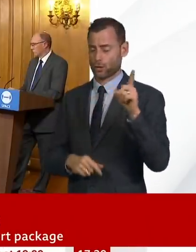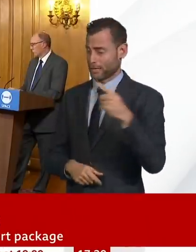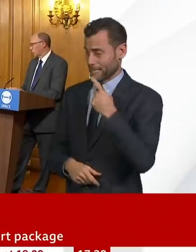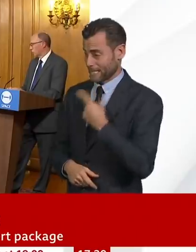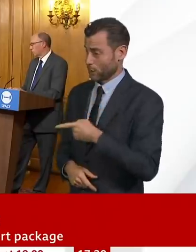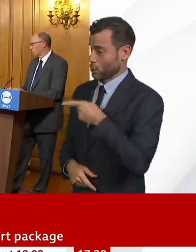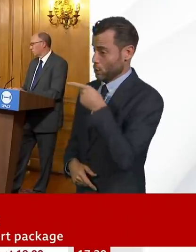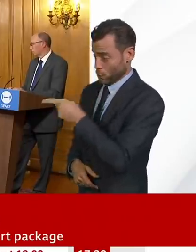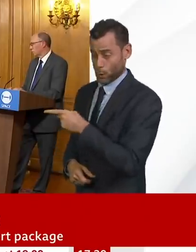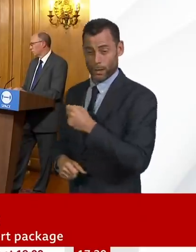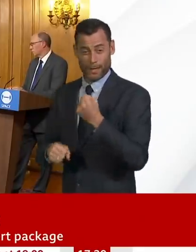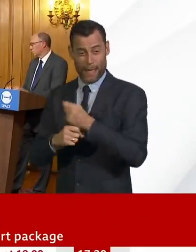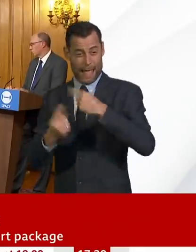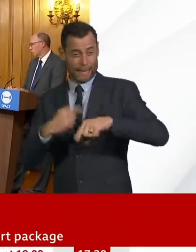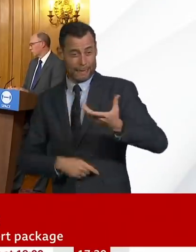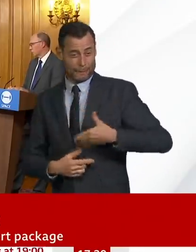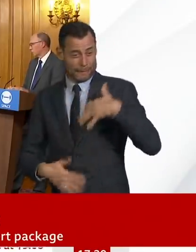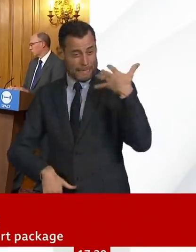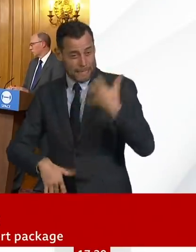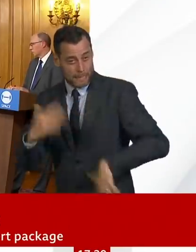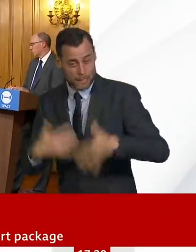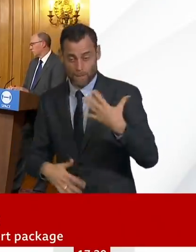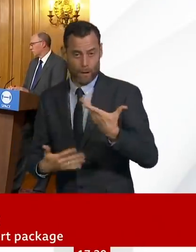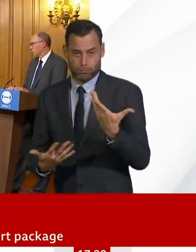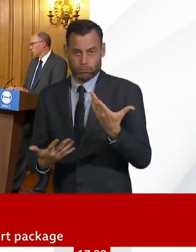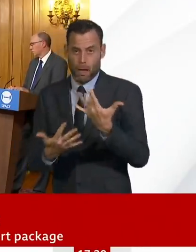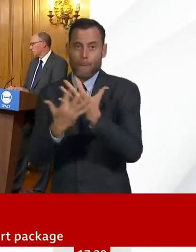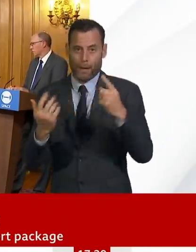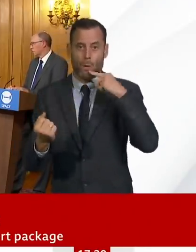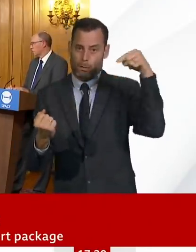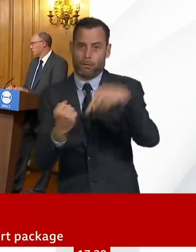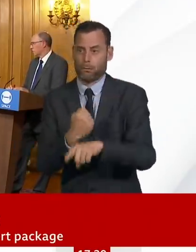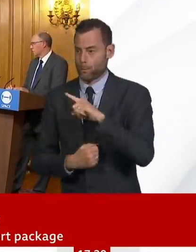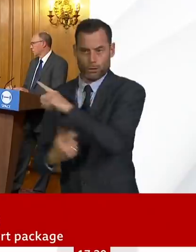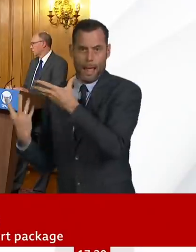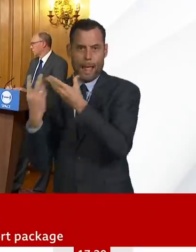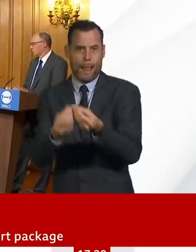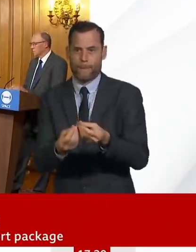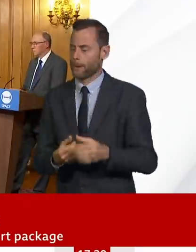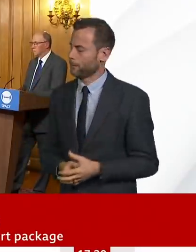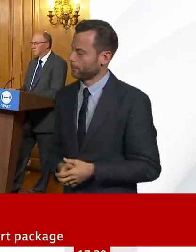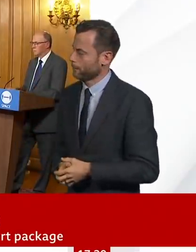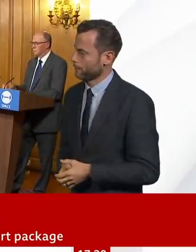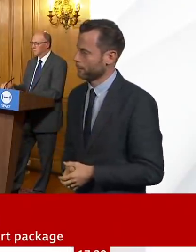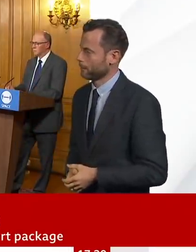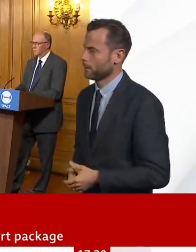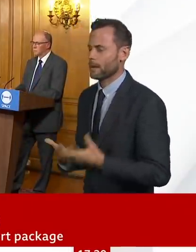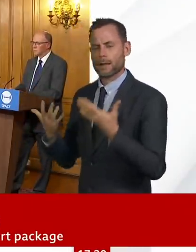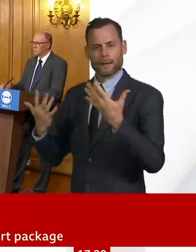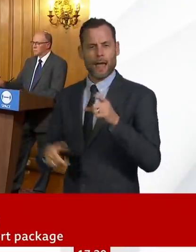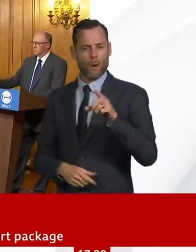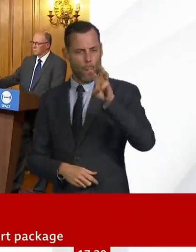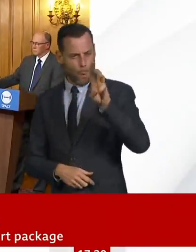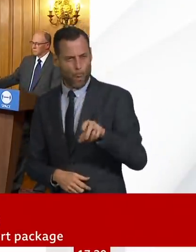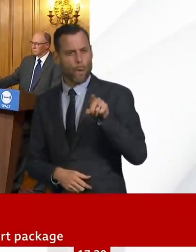to Professor Van-Tam, if I could. Northern Ireland and Wales have both now announced what they're calling a fire break, a